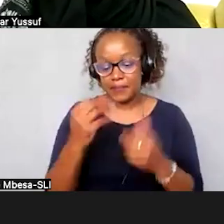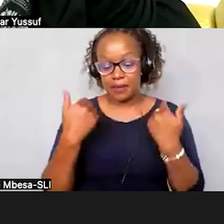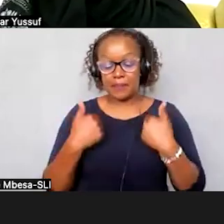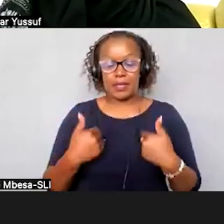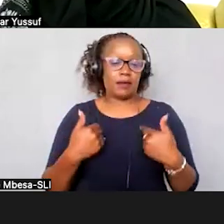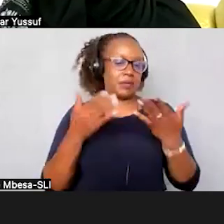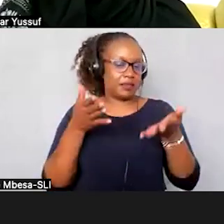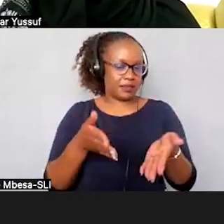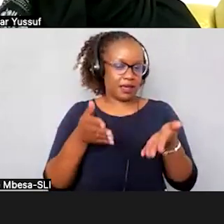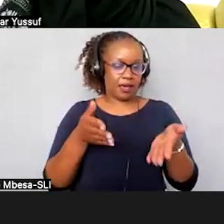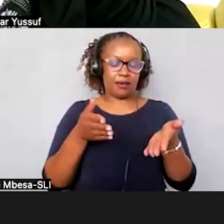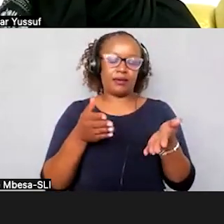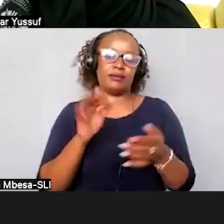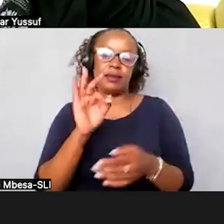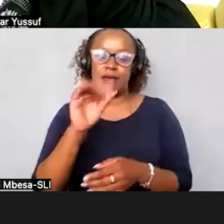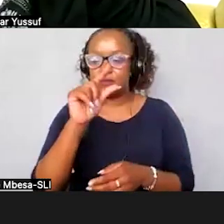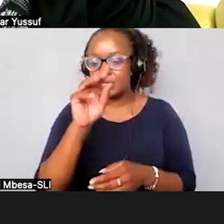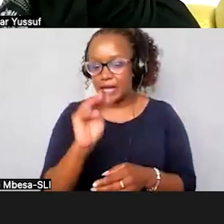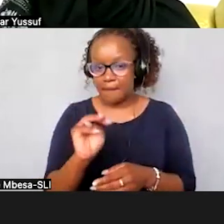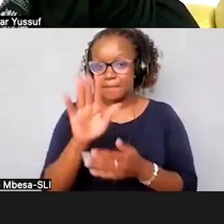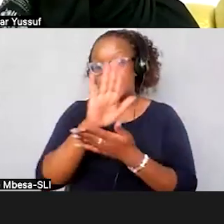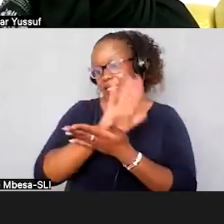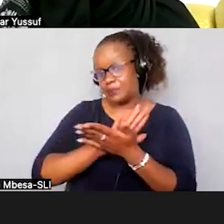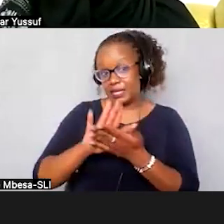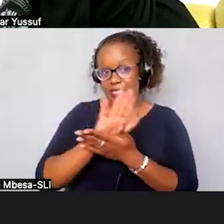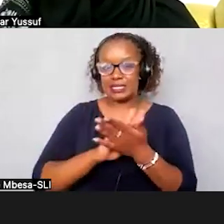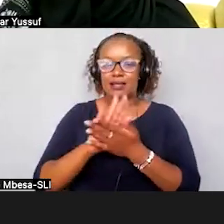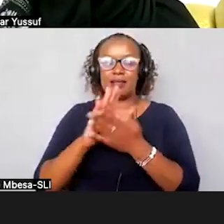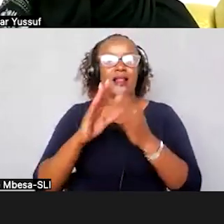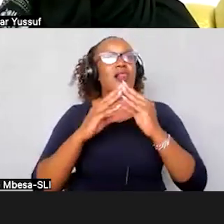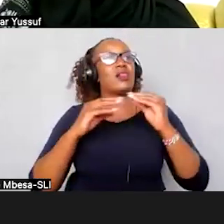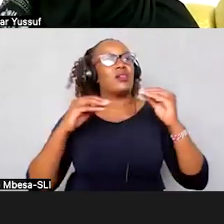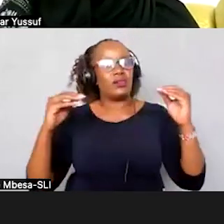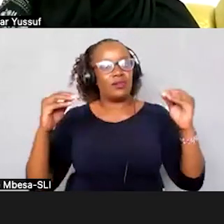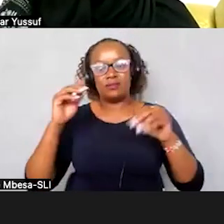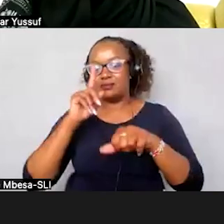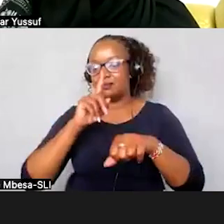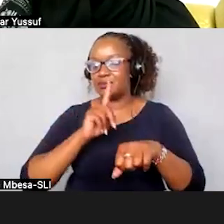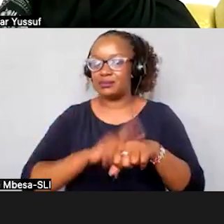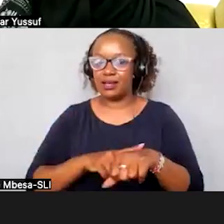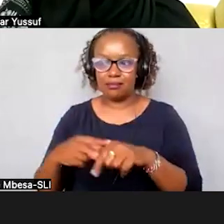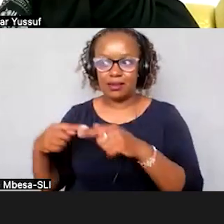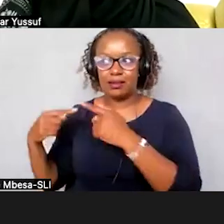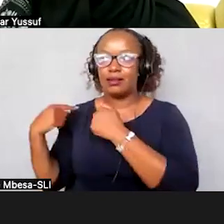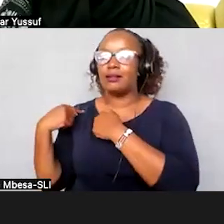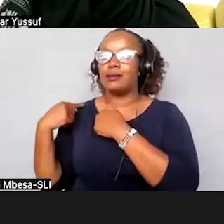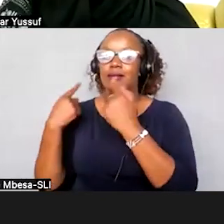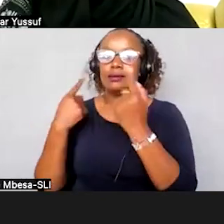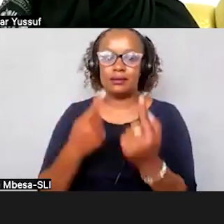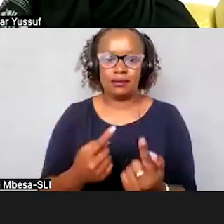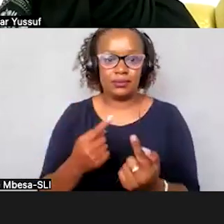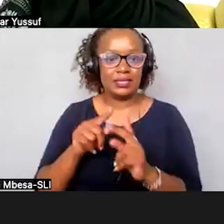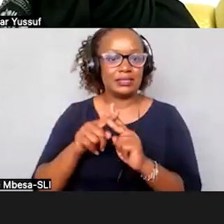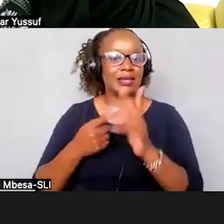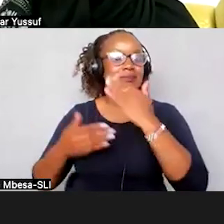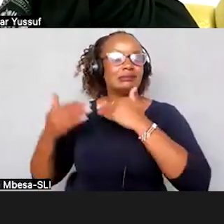movement since its inception, even long before the launch. We started it off with Alice and a great